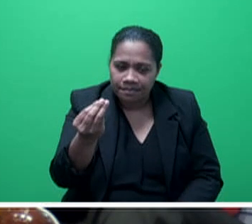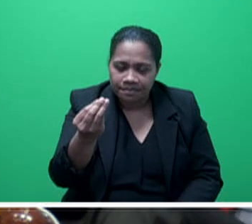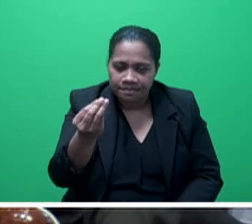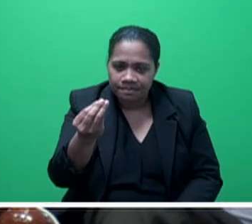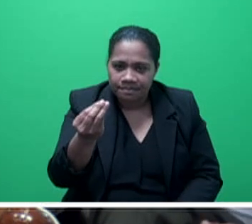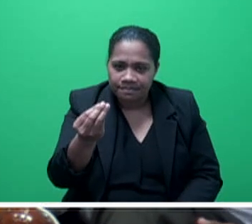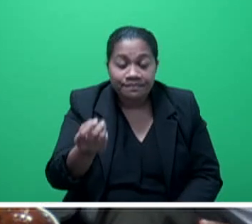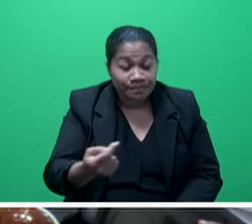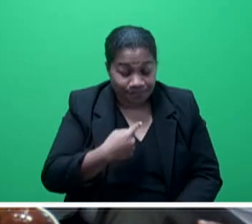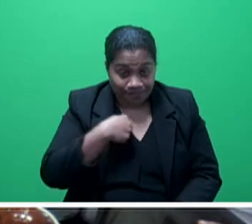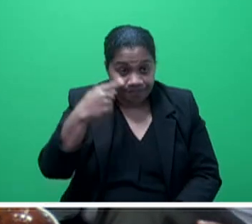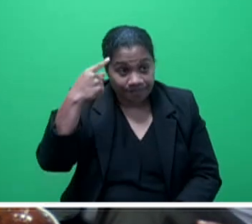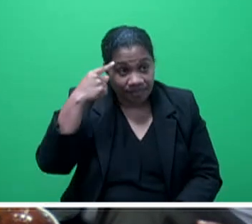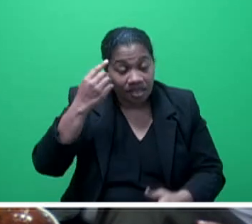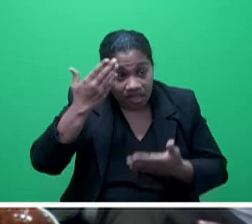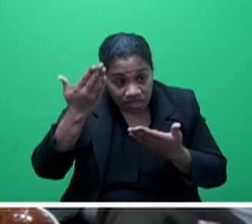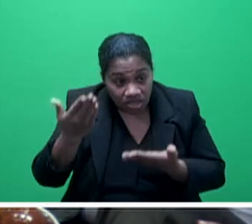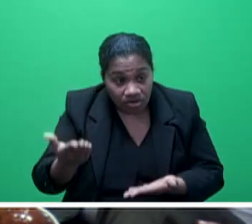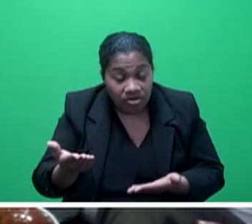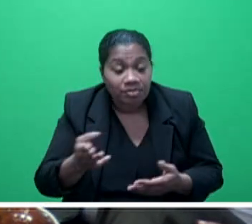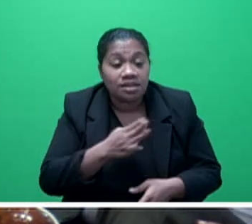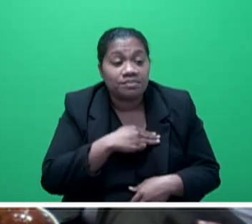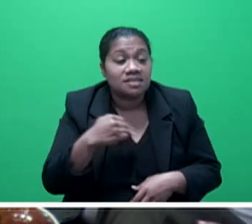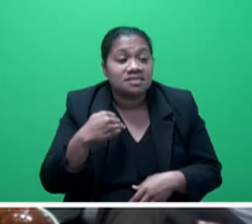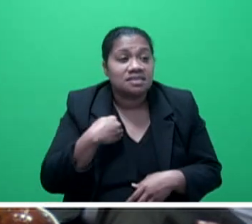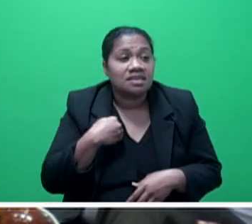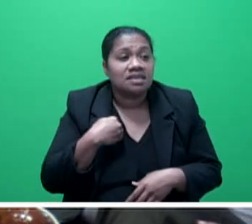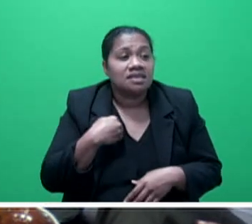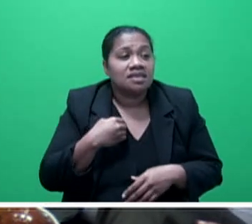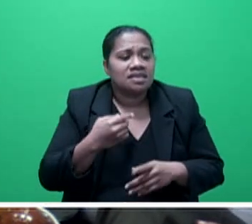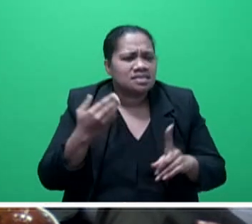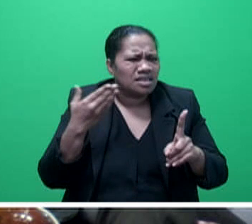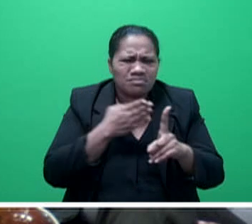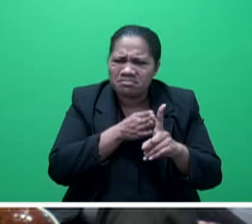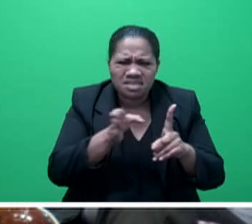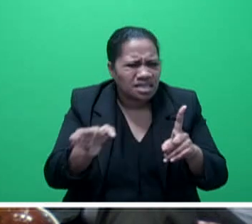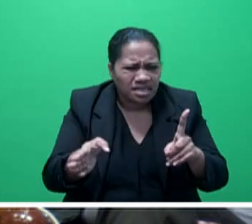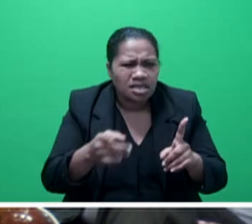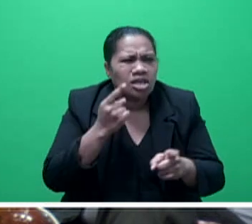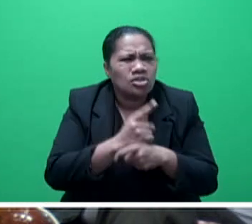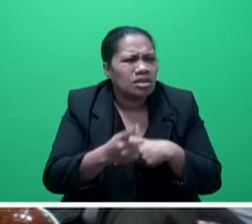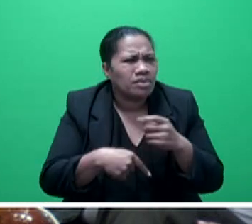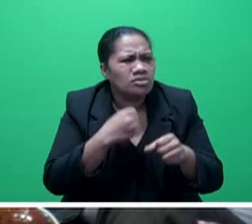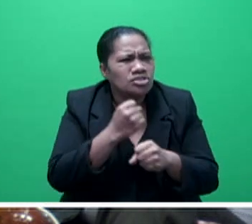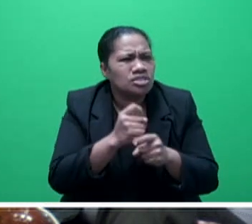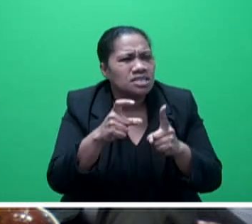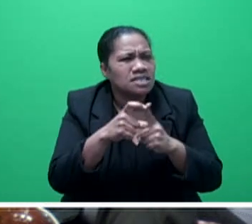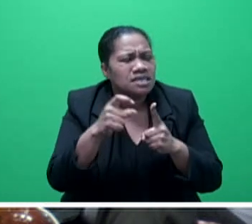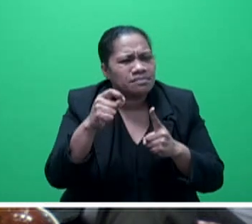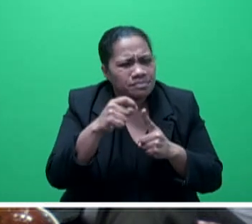And I think the Honourable Minister is also misleading. He is talking about the GDP growth